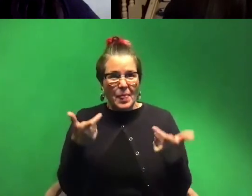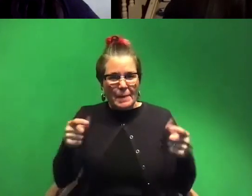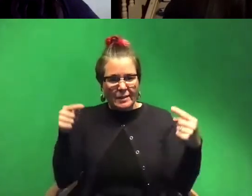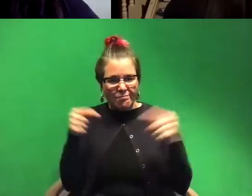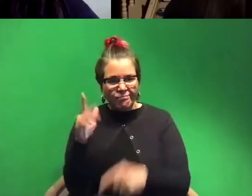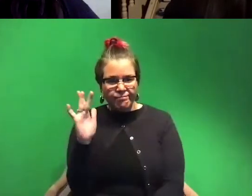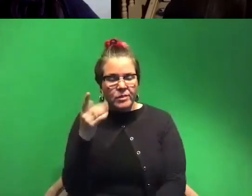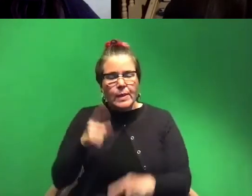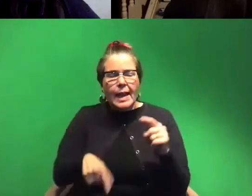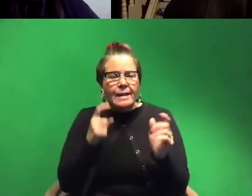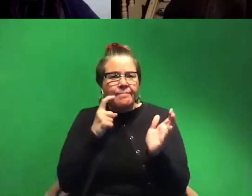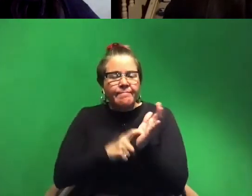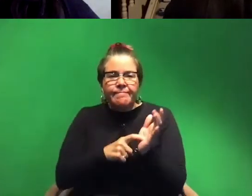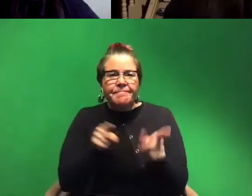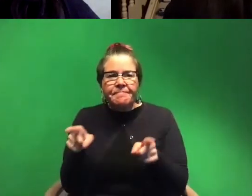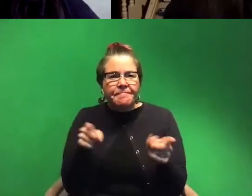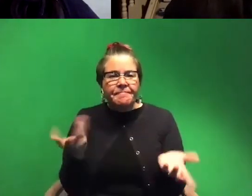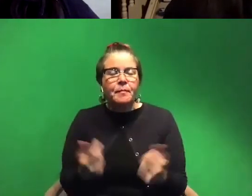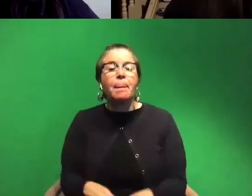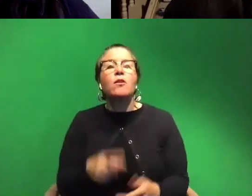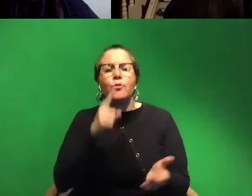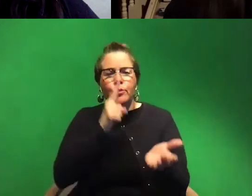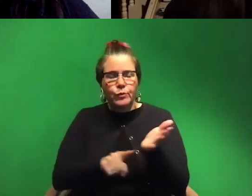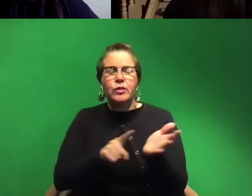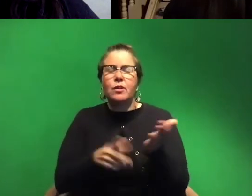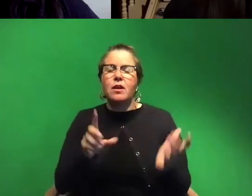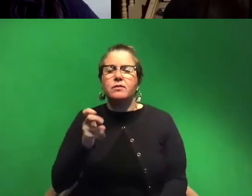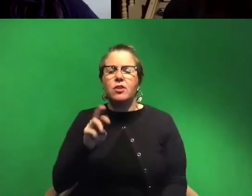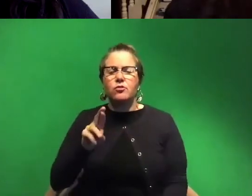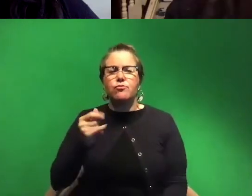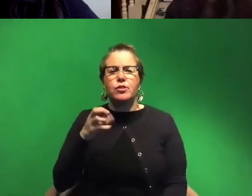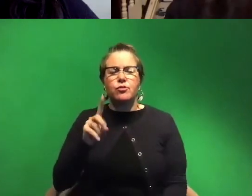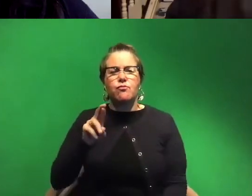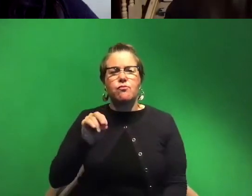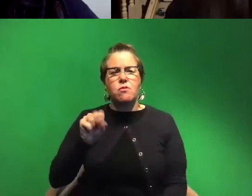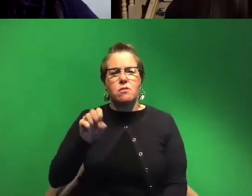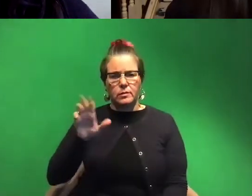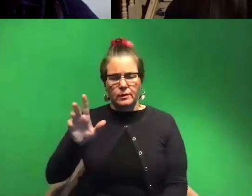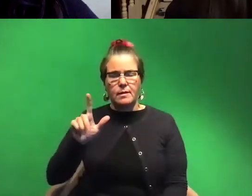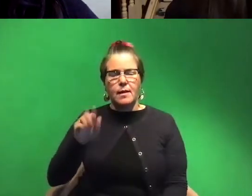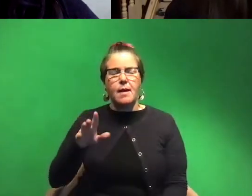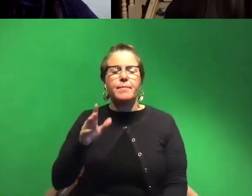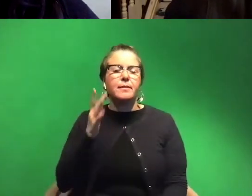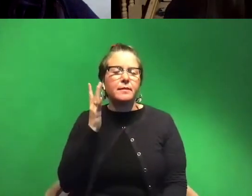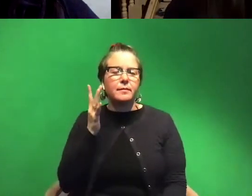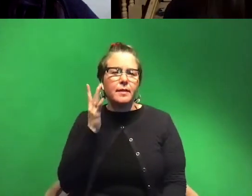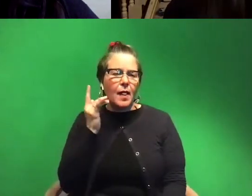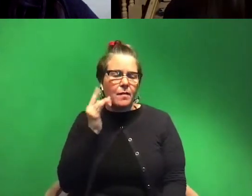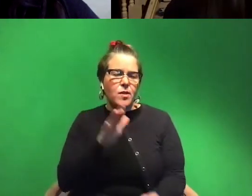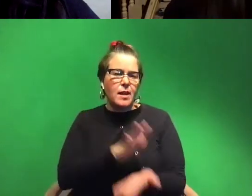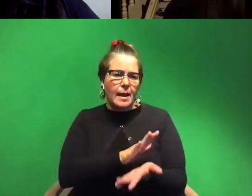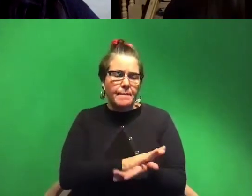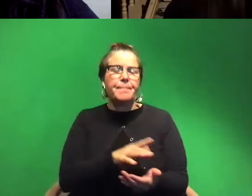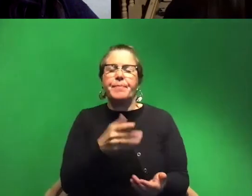really can't. There's been a lot of research on it. I think Dr. Richard Ross's lab at Cal Academy has done some of the best work on